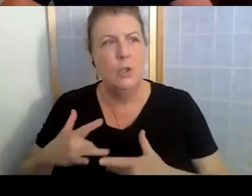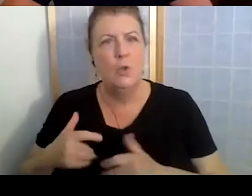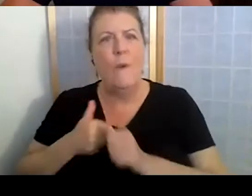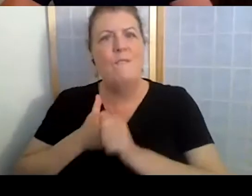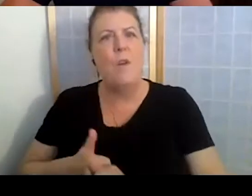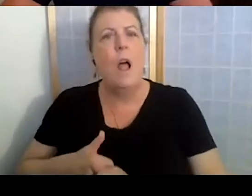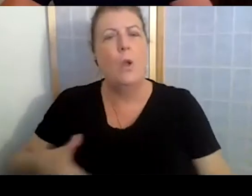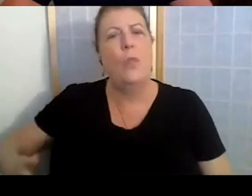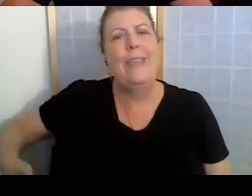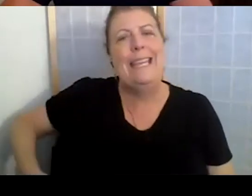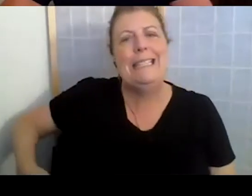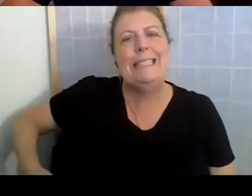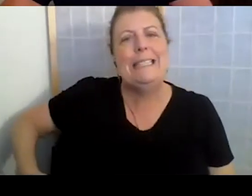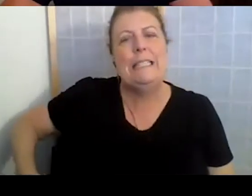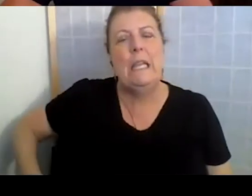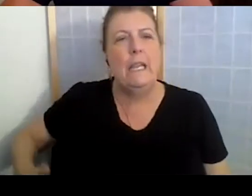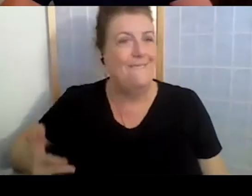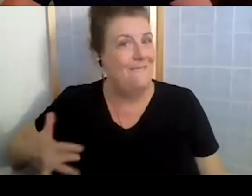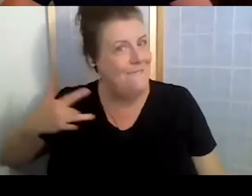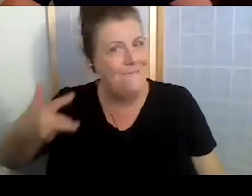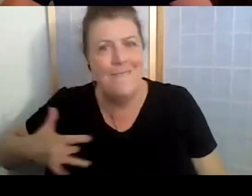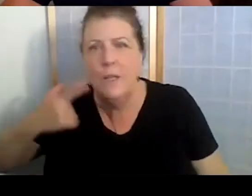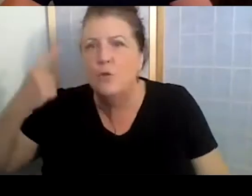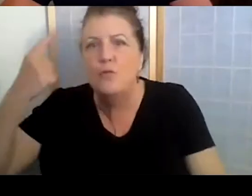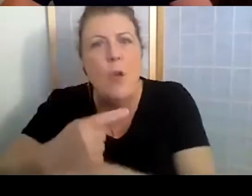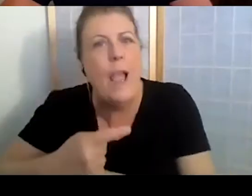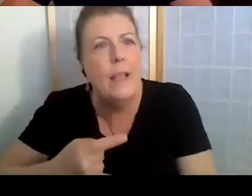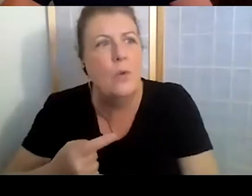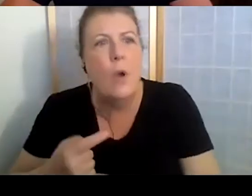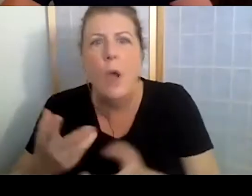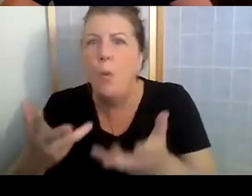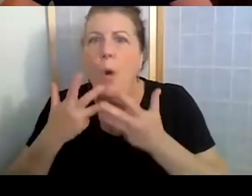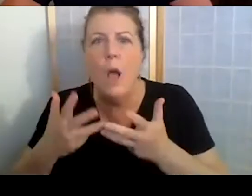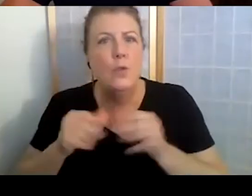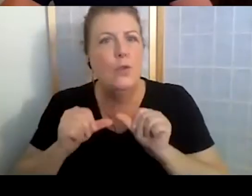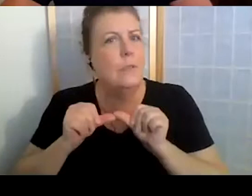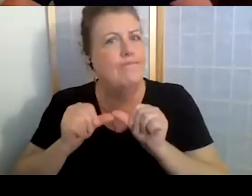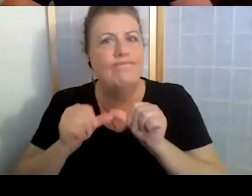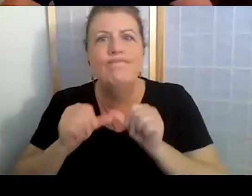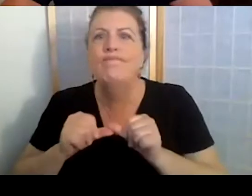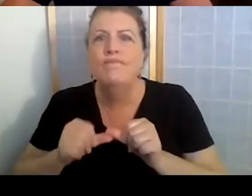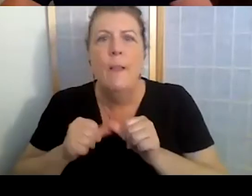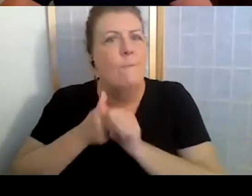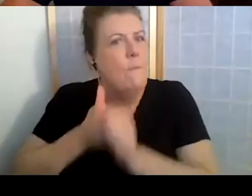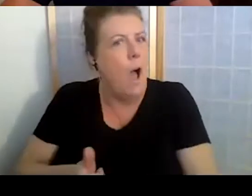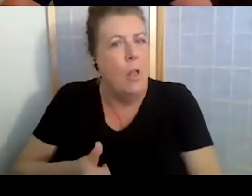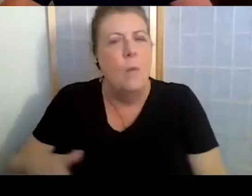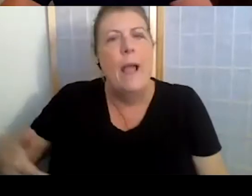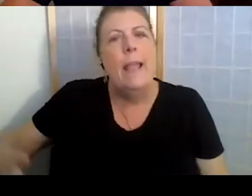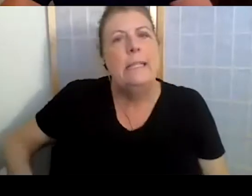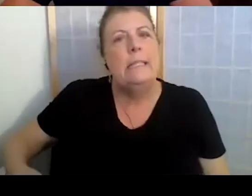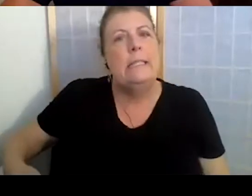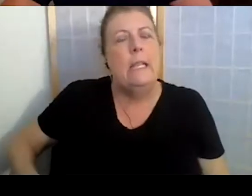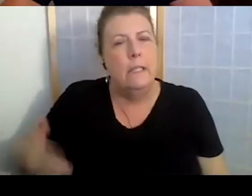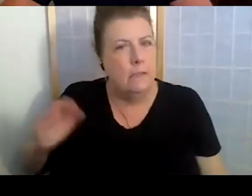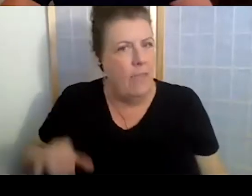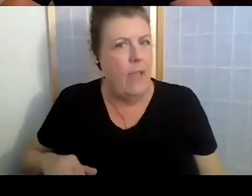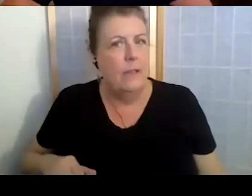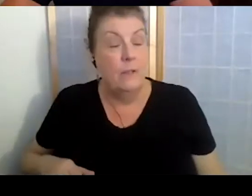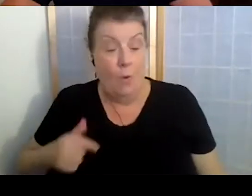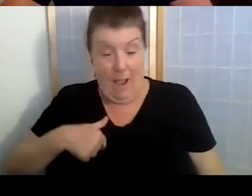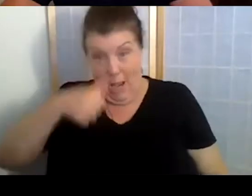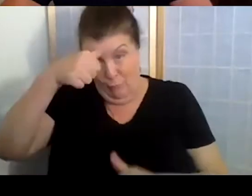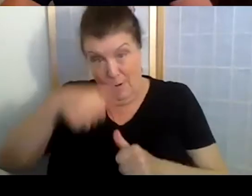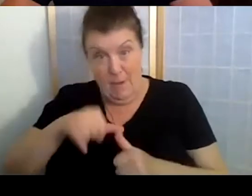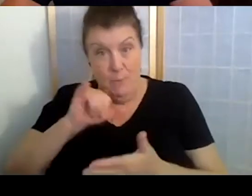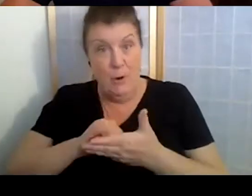confusing to people, it feels right to me and I want to go down that path and follow that instinct. And I think that, you know, I remember that